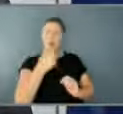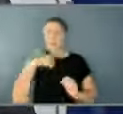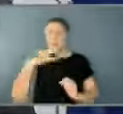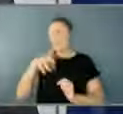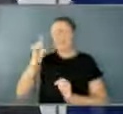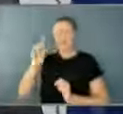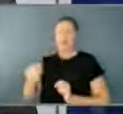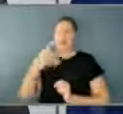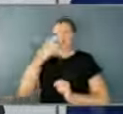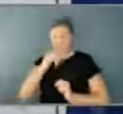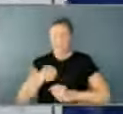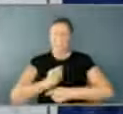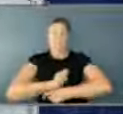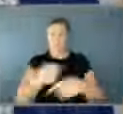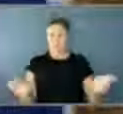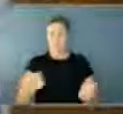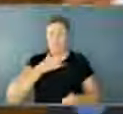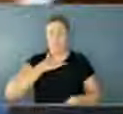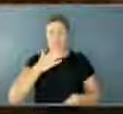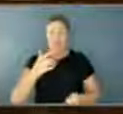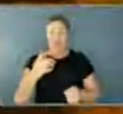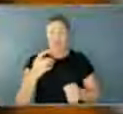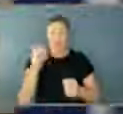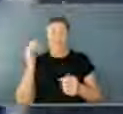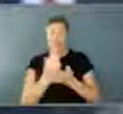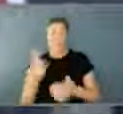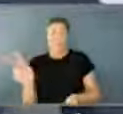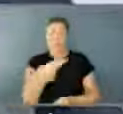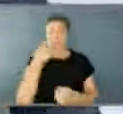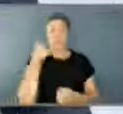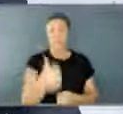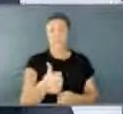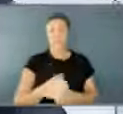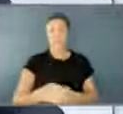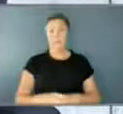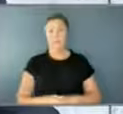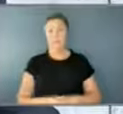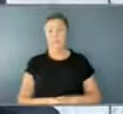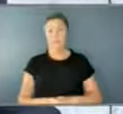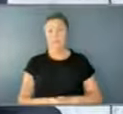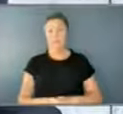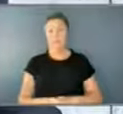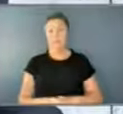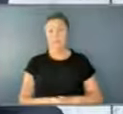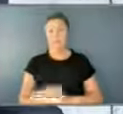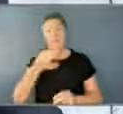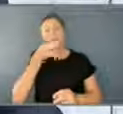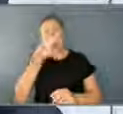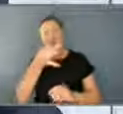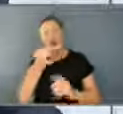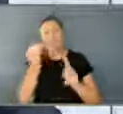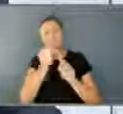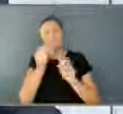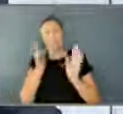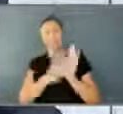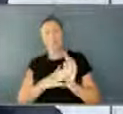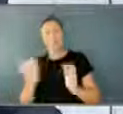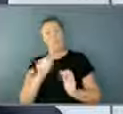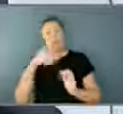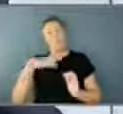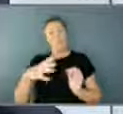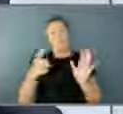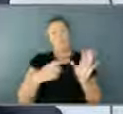happy to have either of them. Do you know which vaccine candidate that you'll be receiving, and will you receive that first dose before the end of this month?